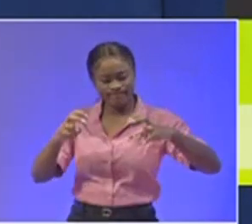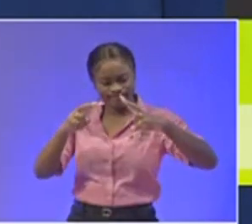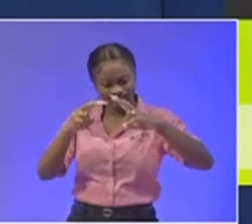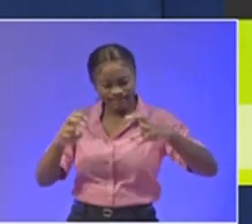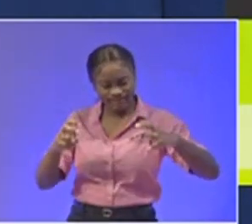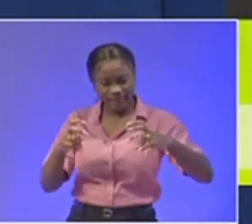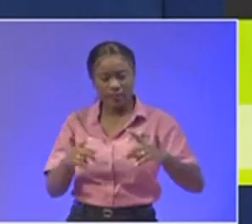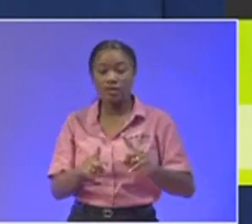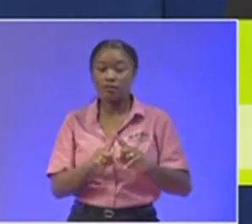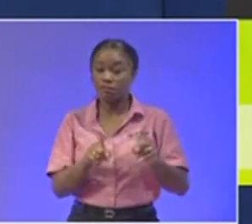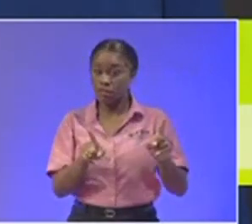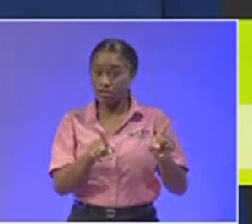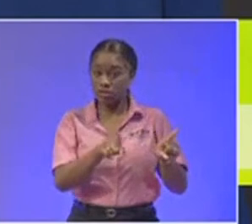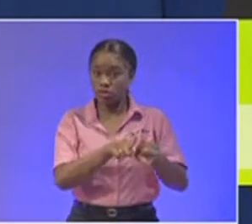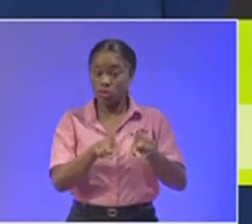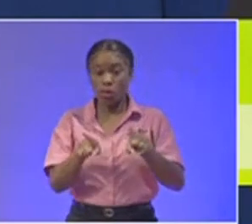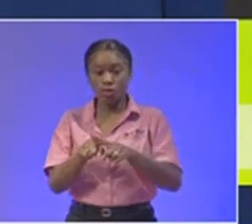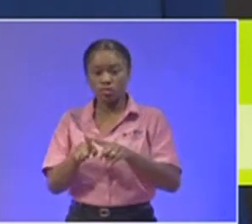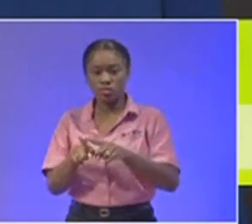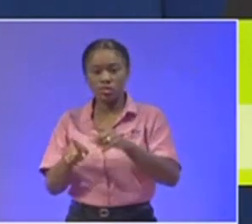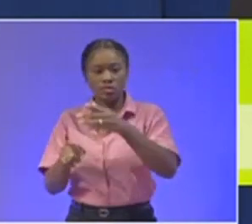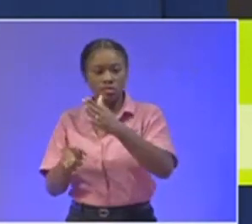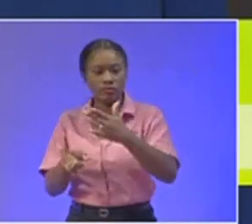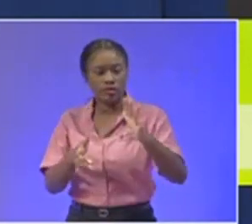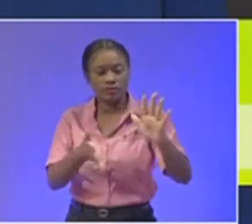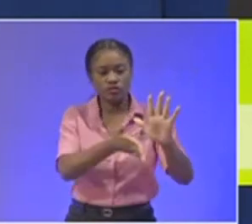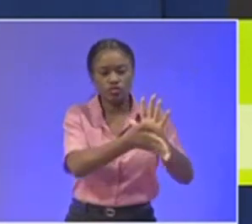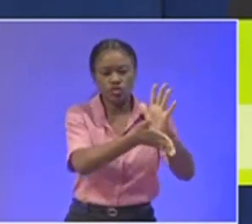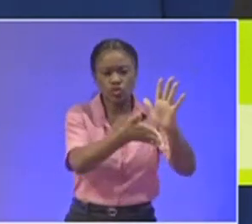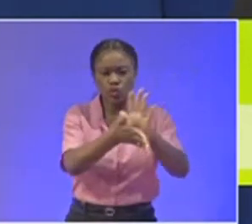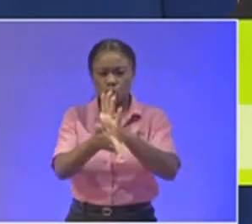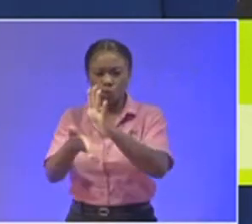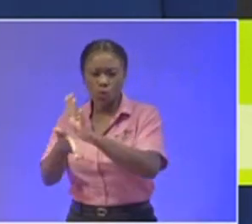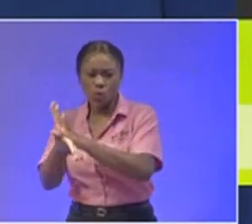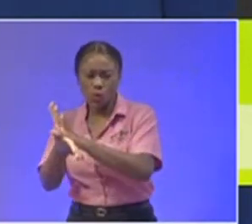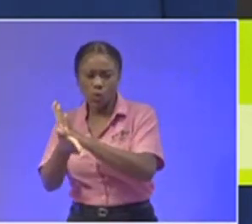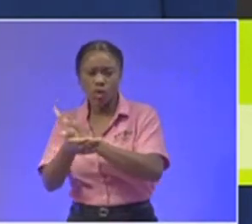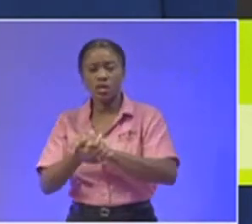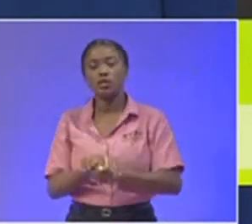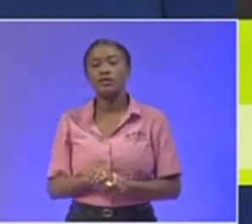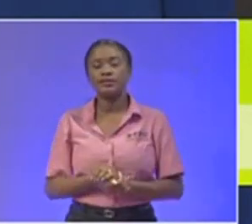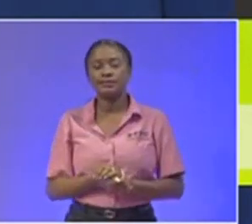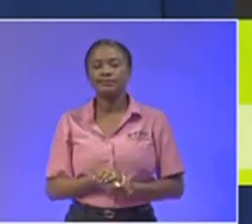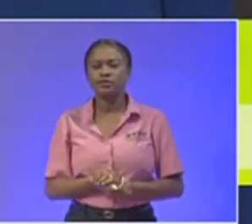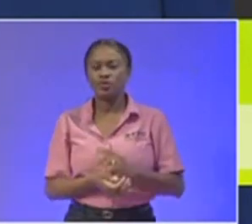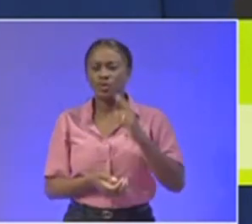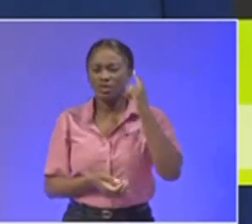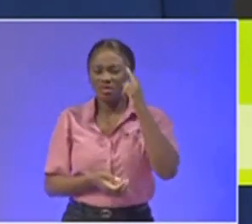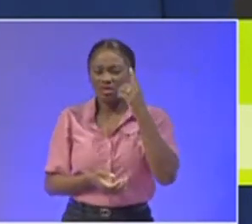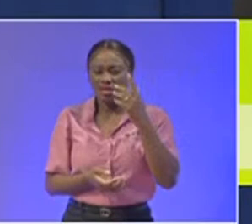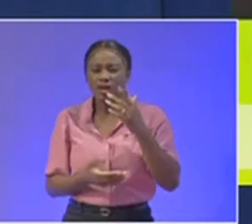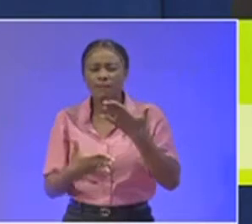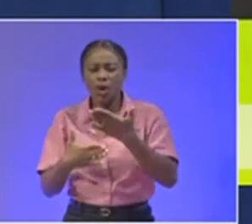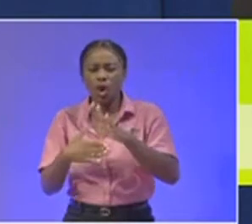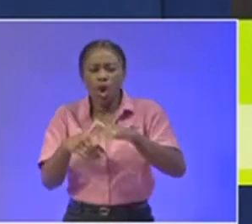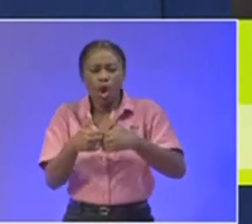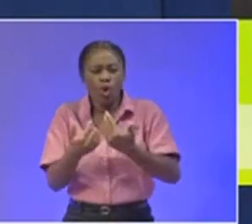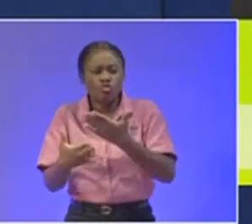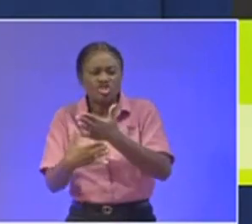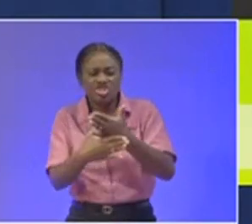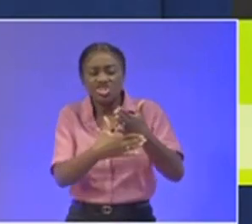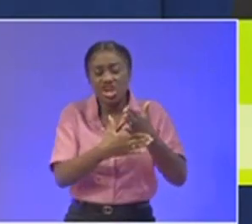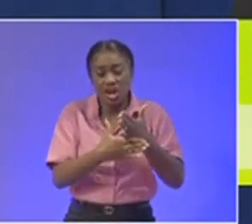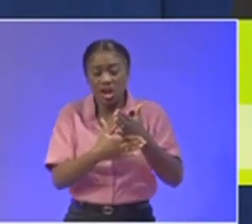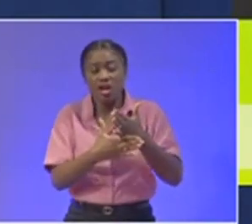but also across schools, across school districts. So it's about considering indigenous kinds of